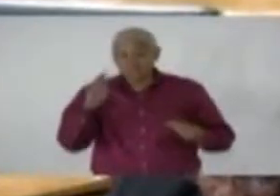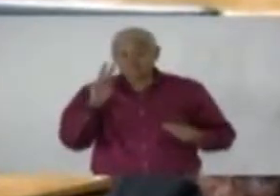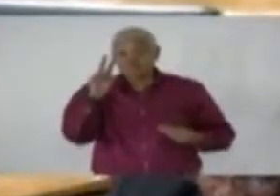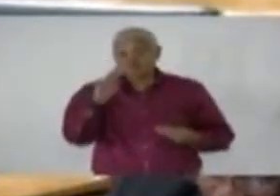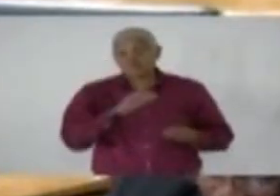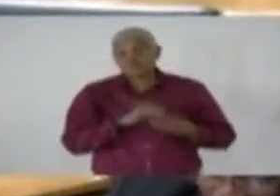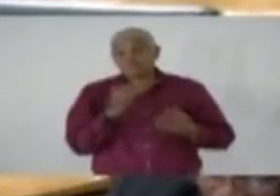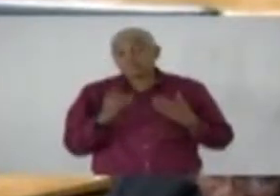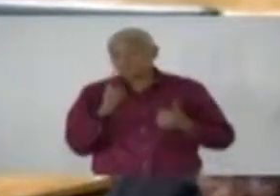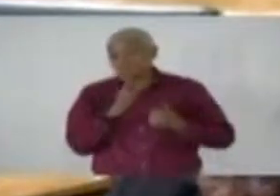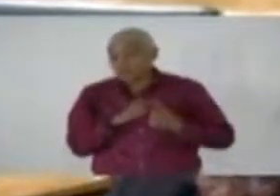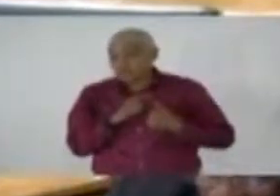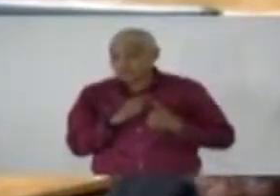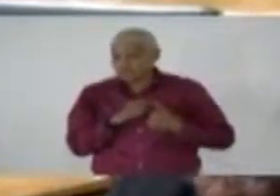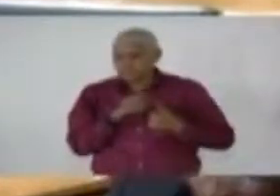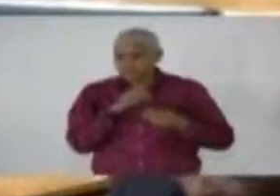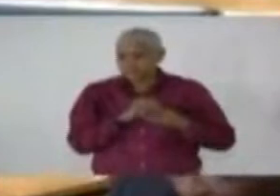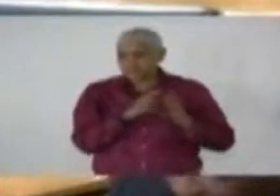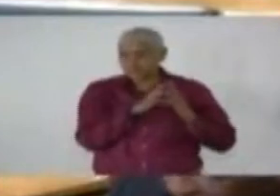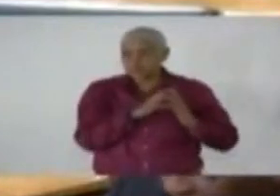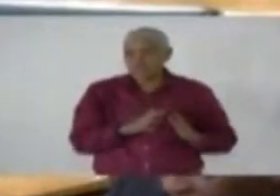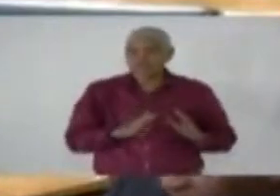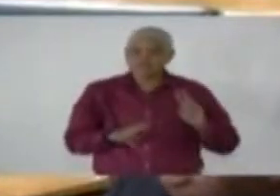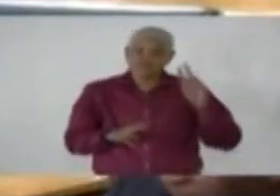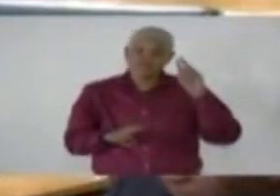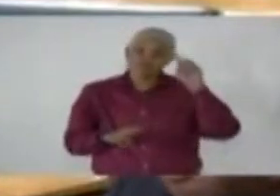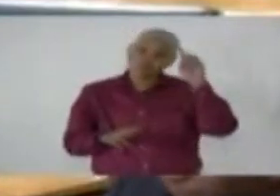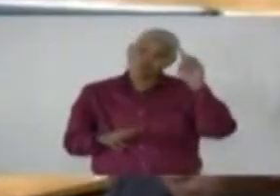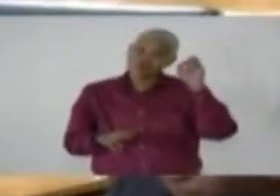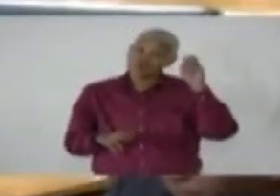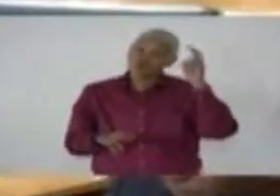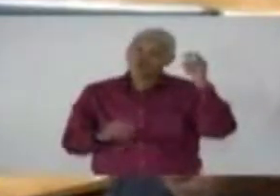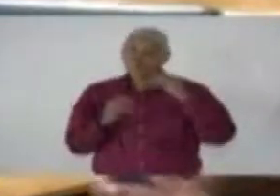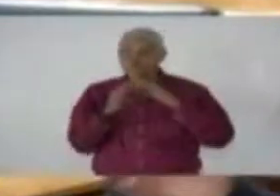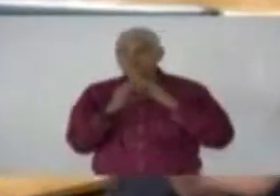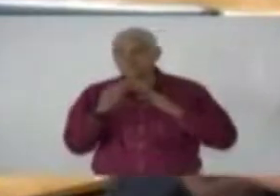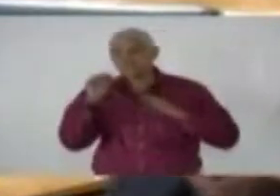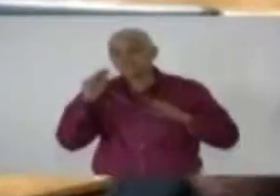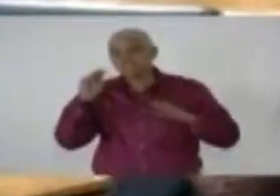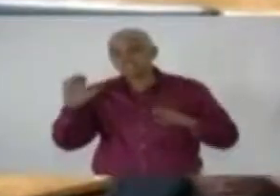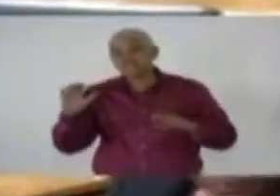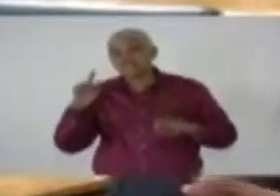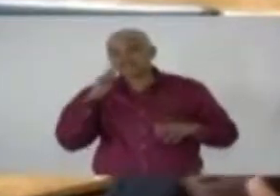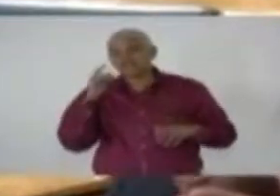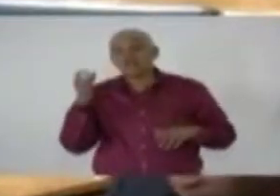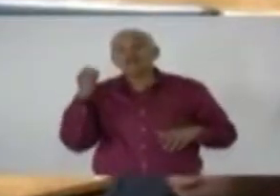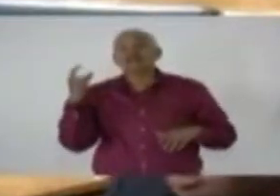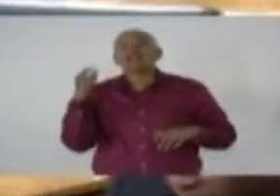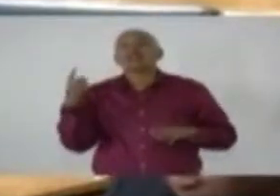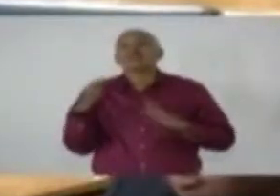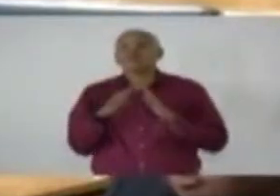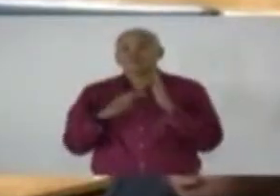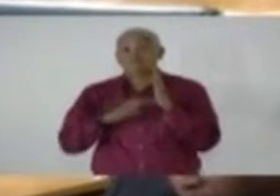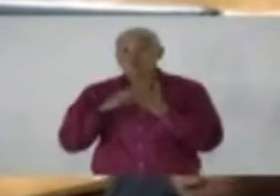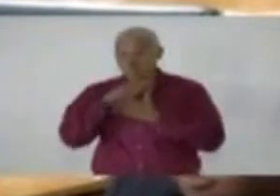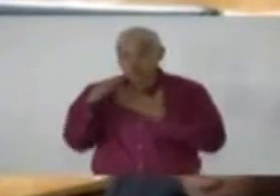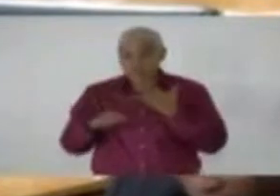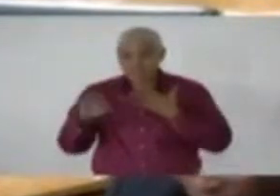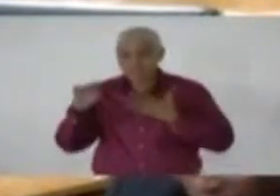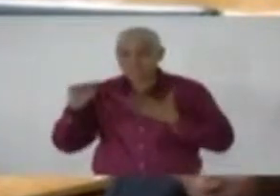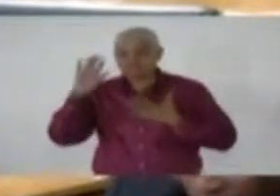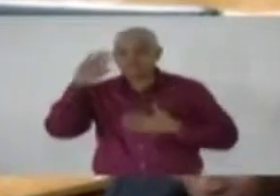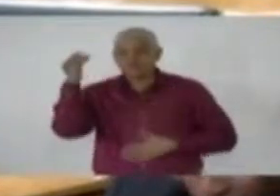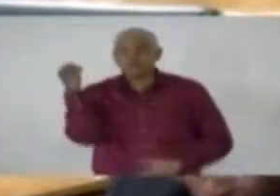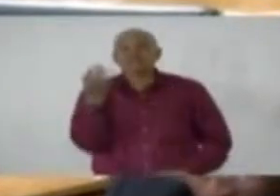it might be 1, are in the United States. JANAC, there are 11 protocols that the FDA will give